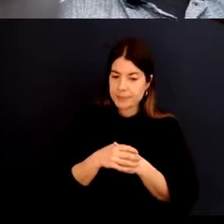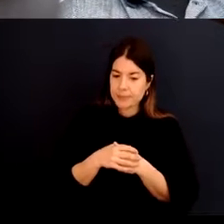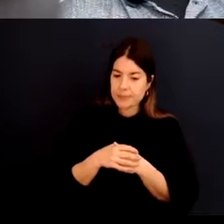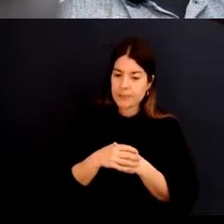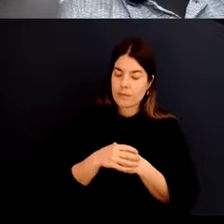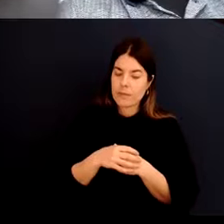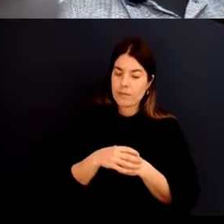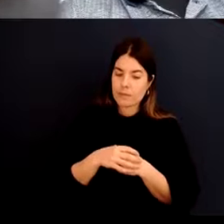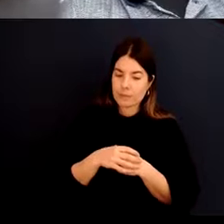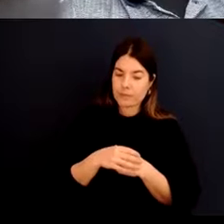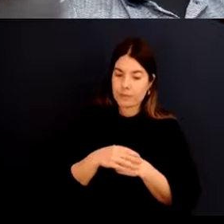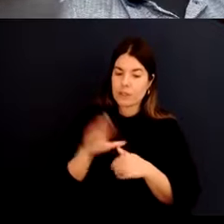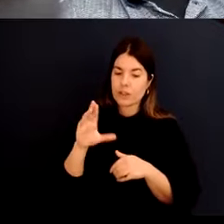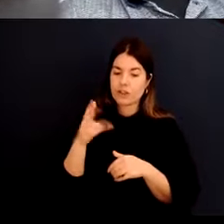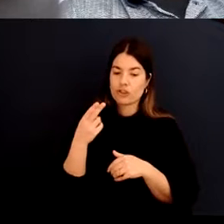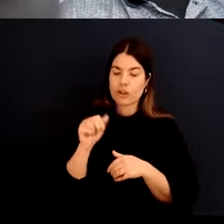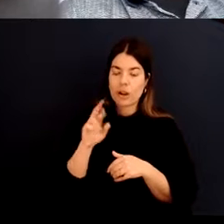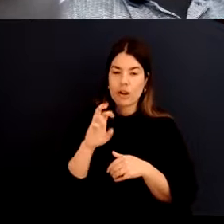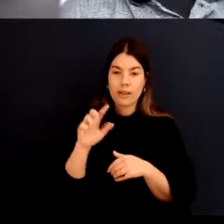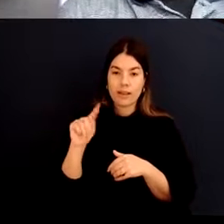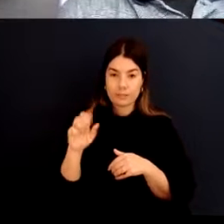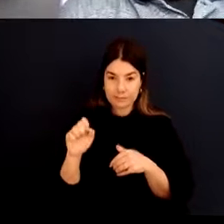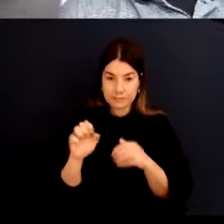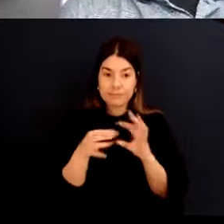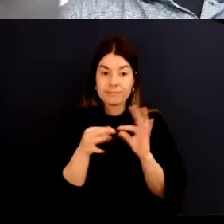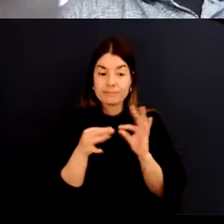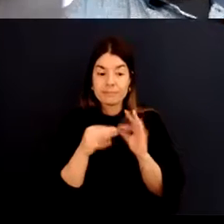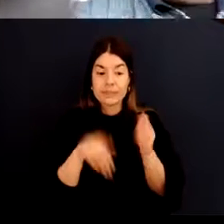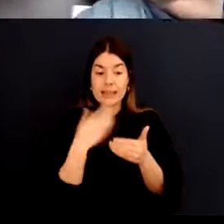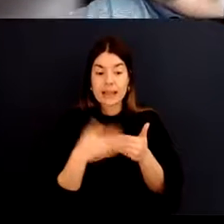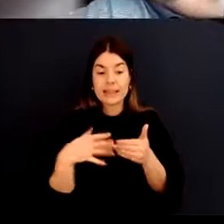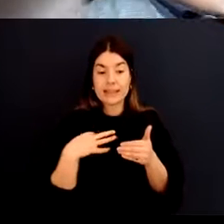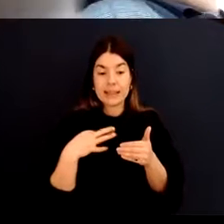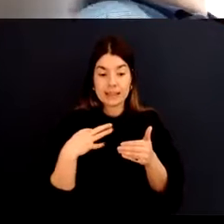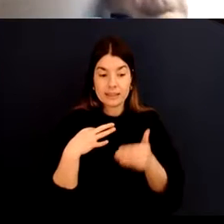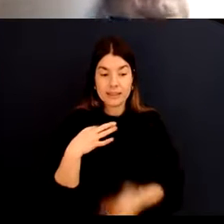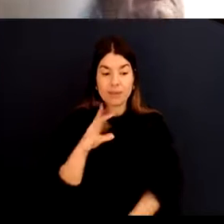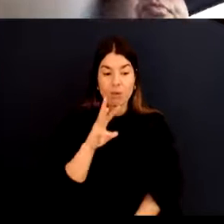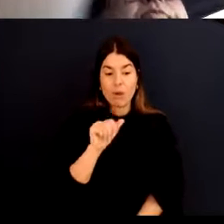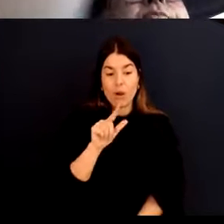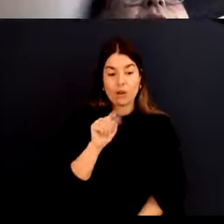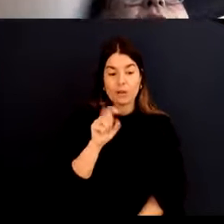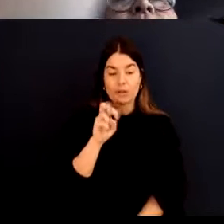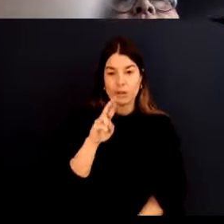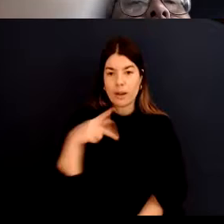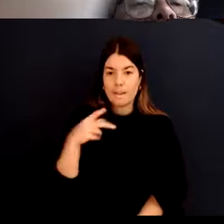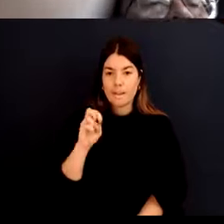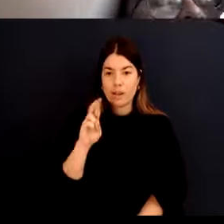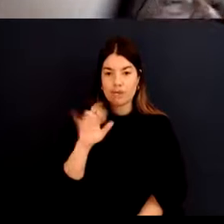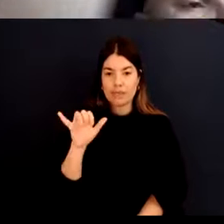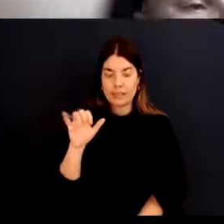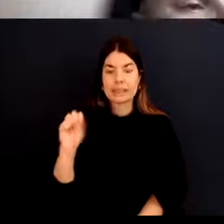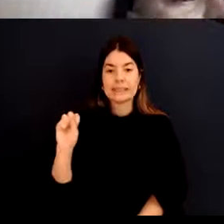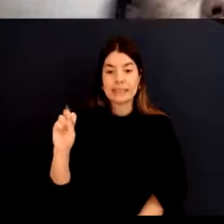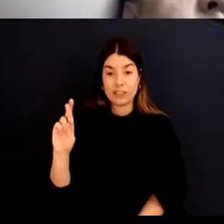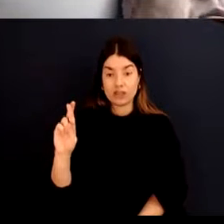And the next candidate is Walter Perry Sr. Walter? Hi,